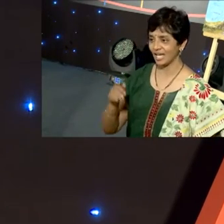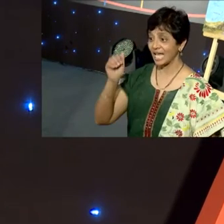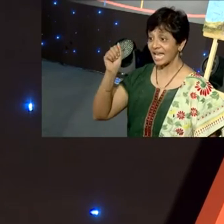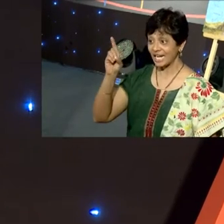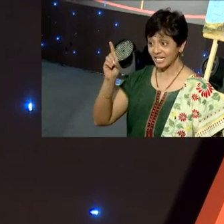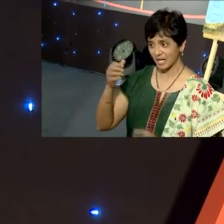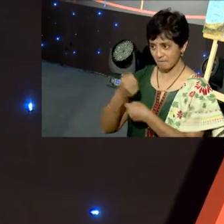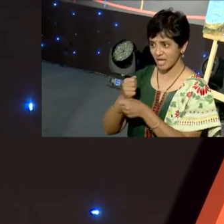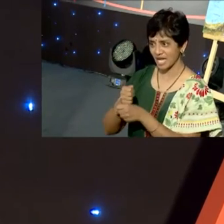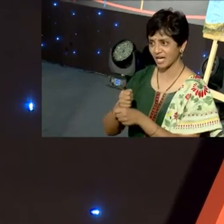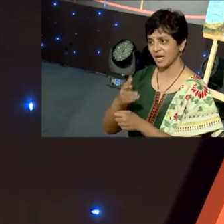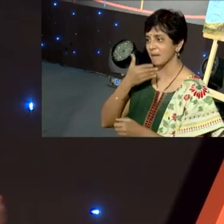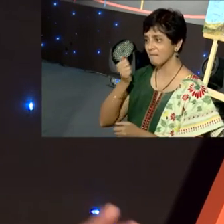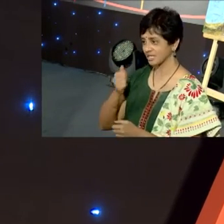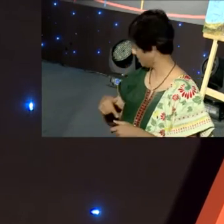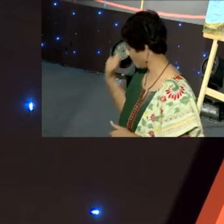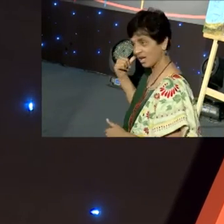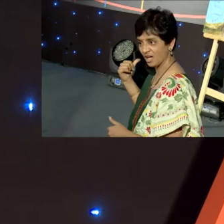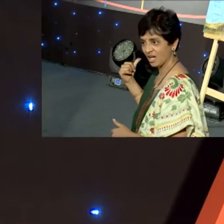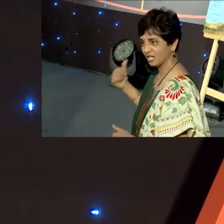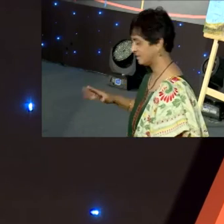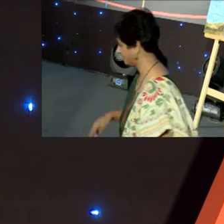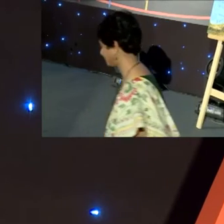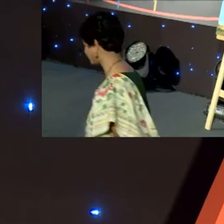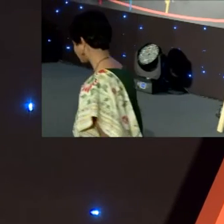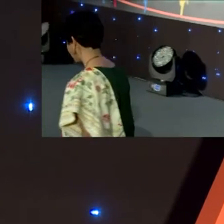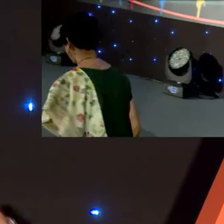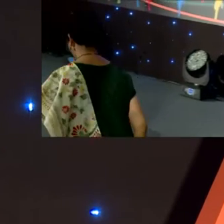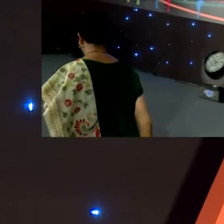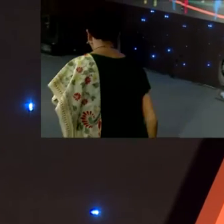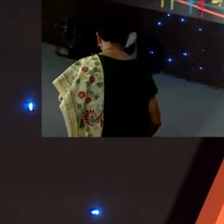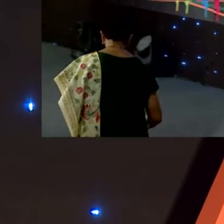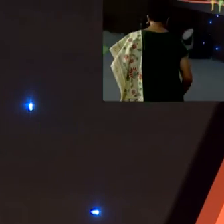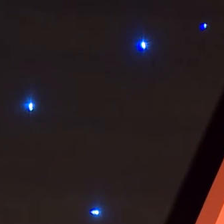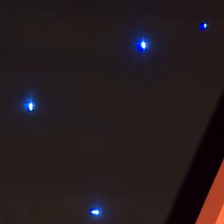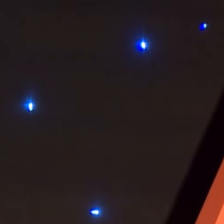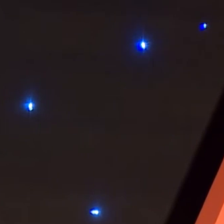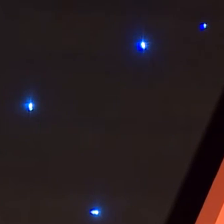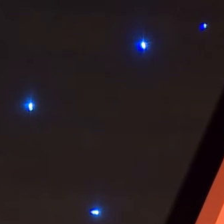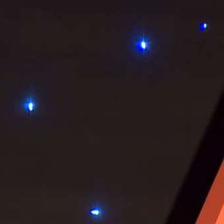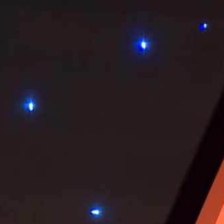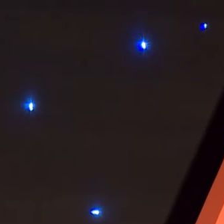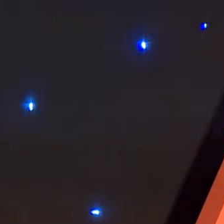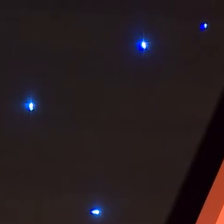means 50% of this room today would make great advertising professionals.